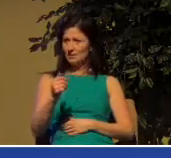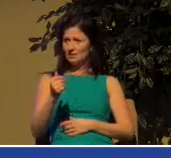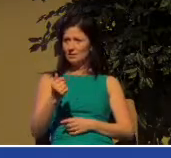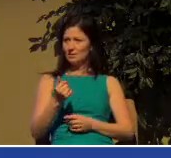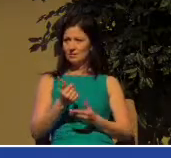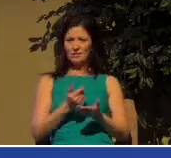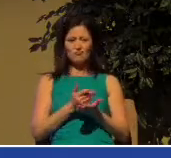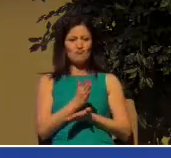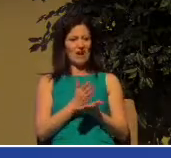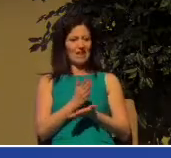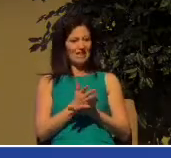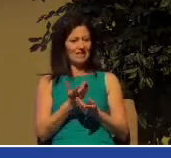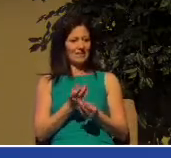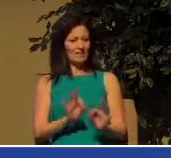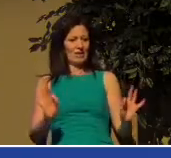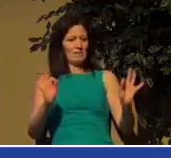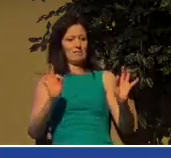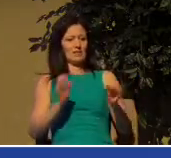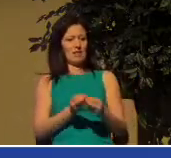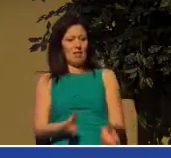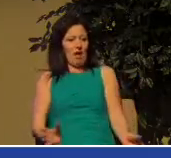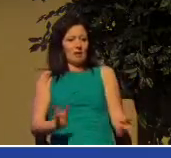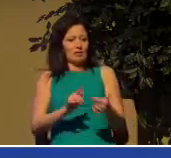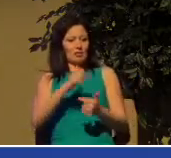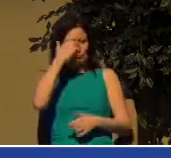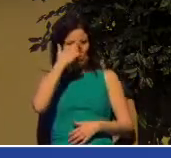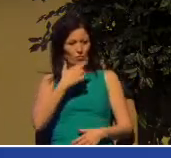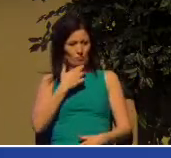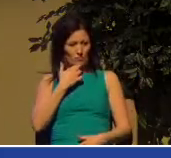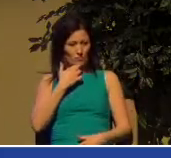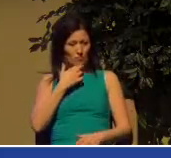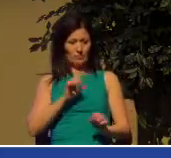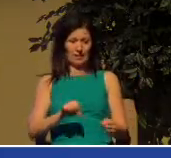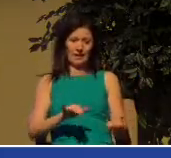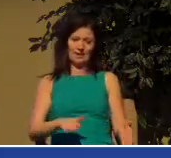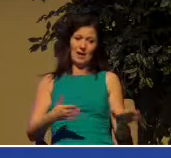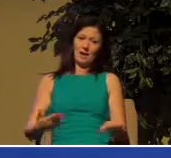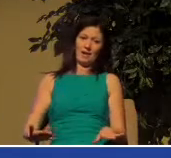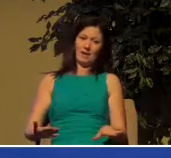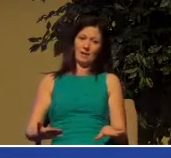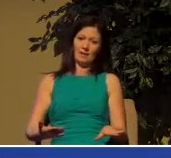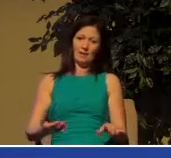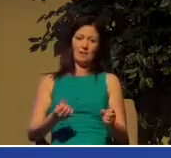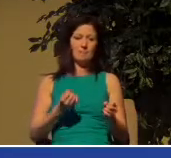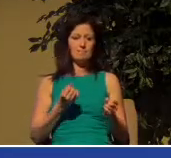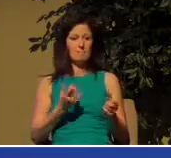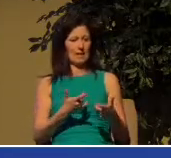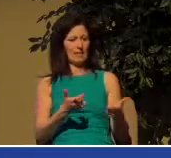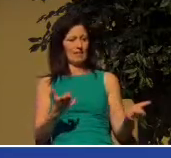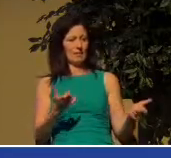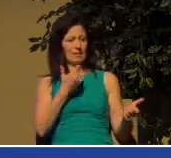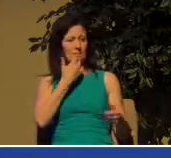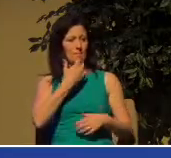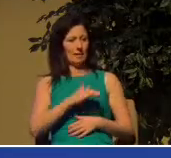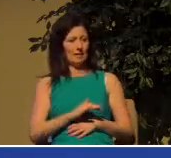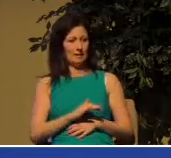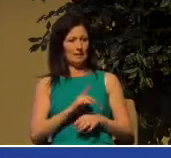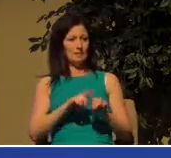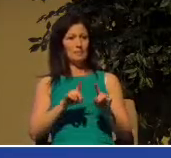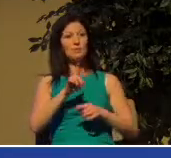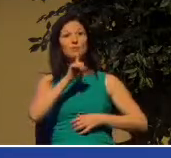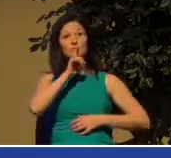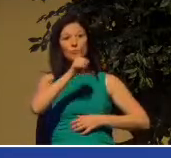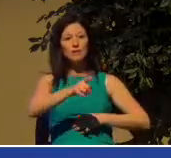the Romans, or that we get sick and die. All of those are bad. But the real